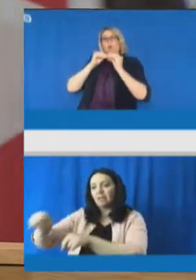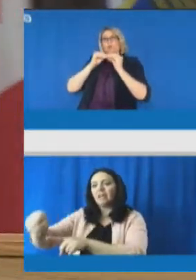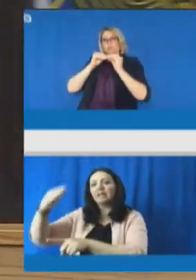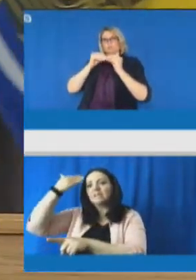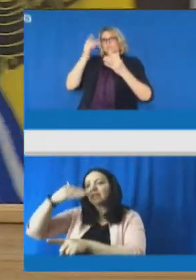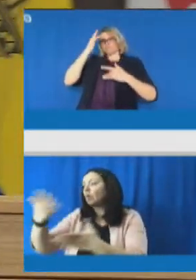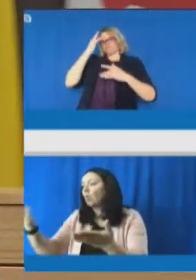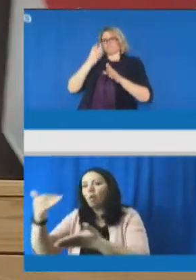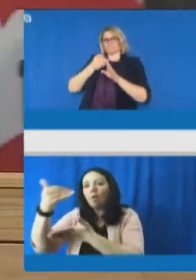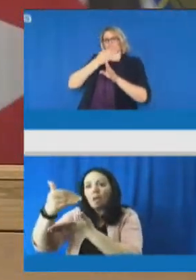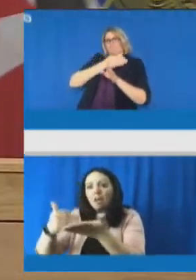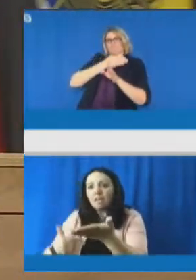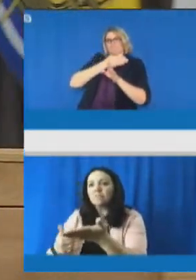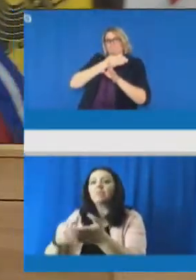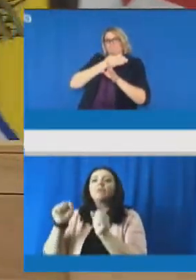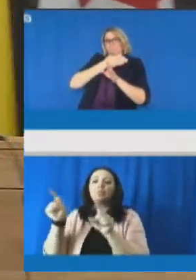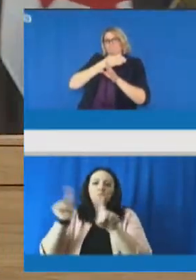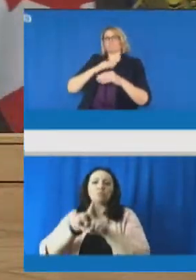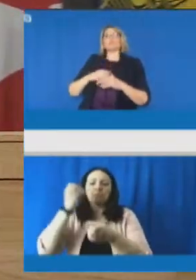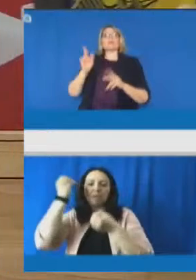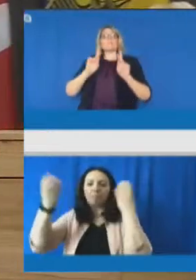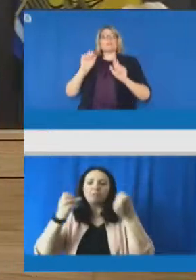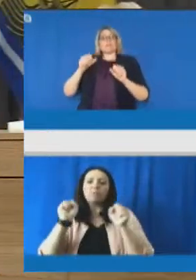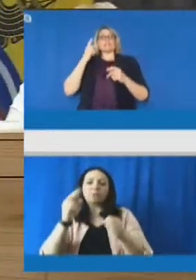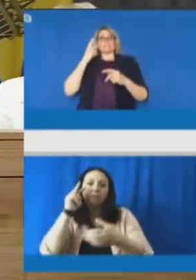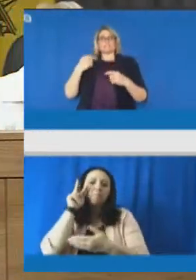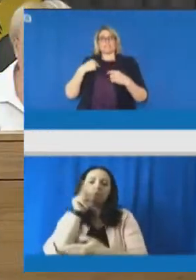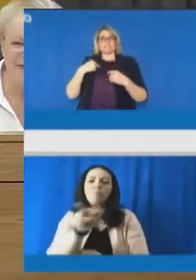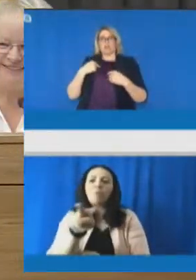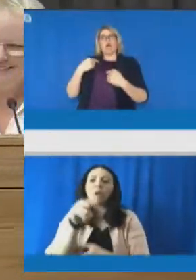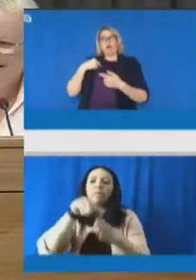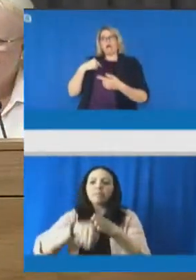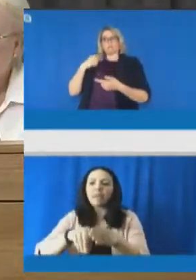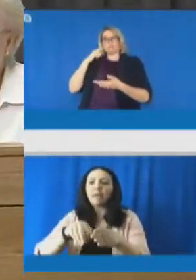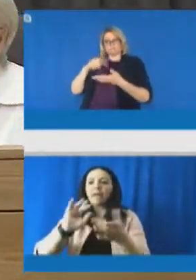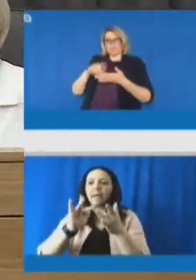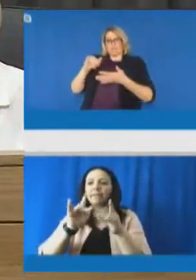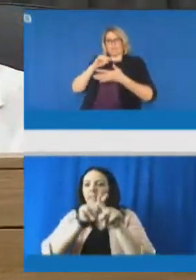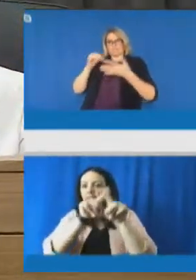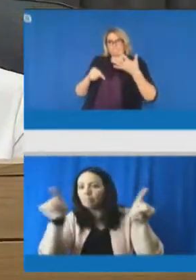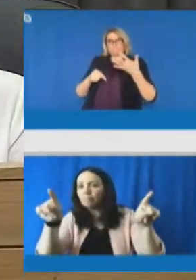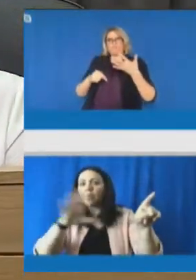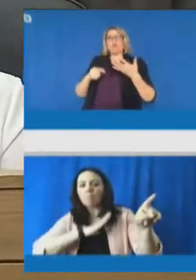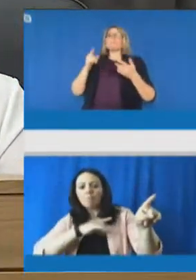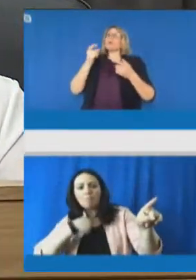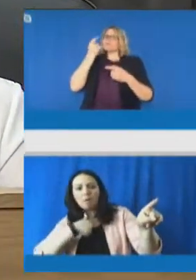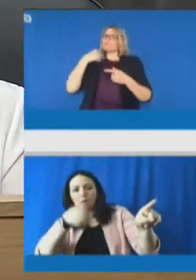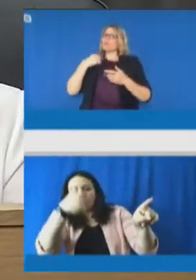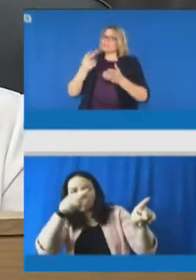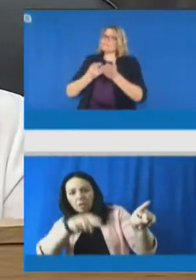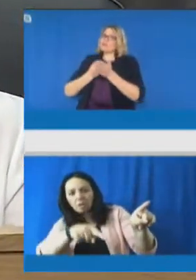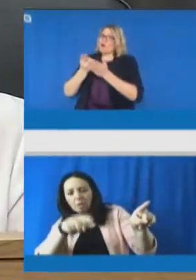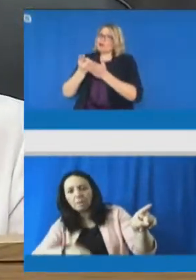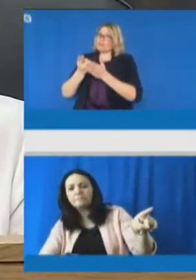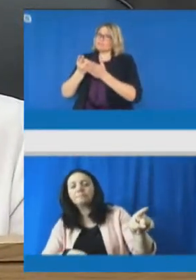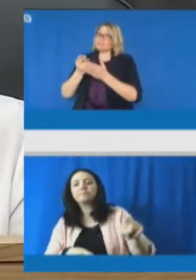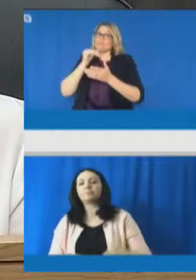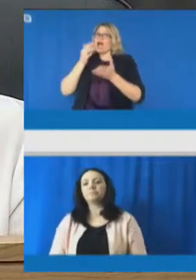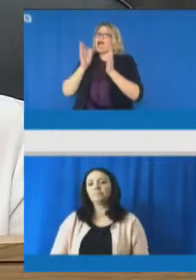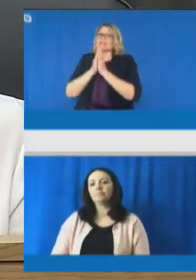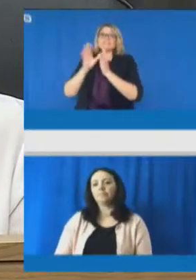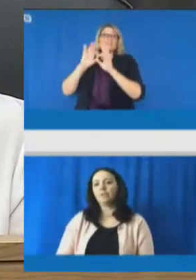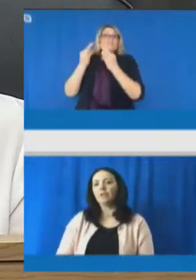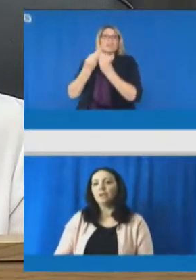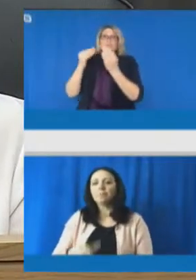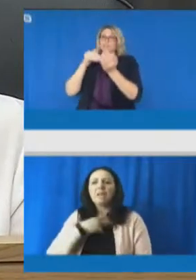be vaccine command center that will help pharmacies delineate some information if